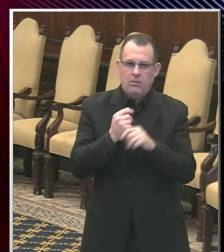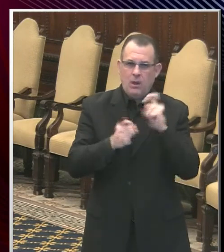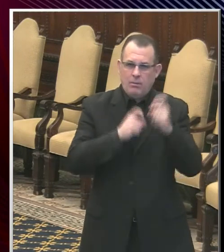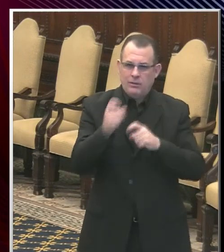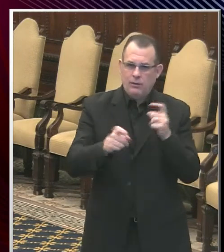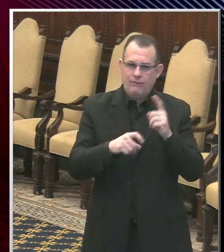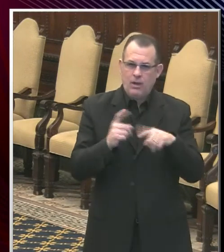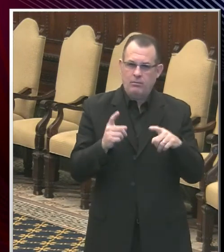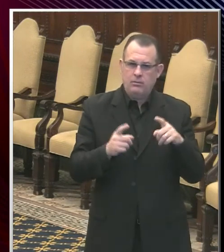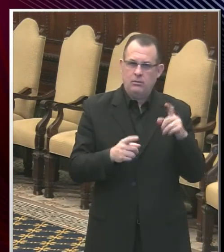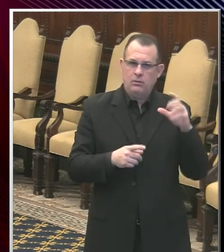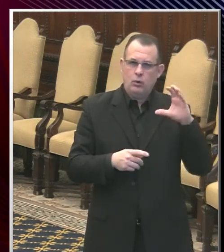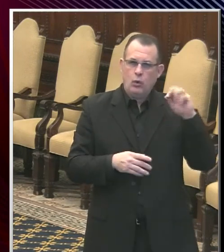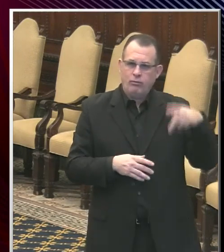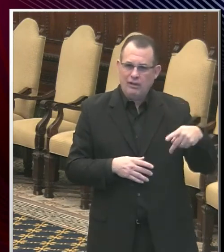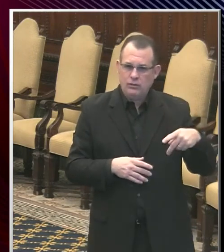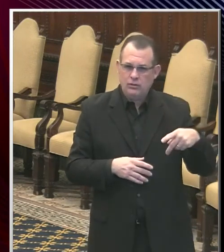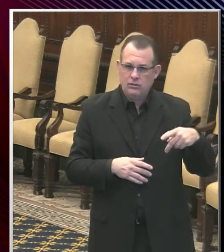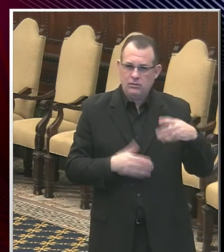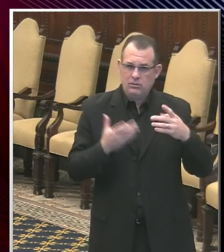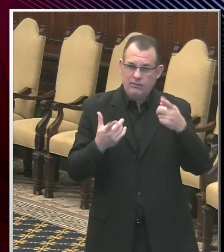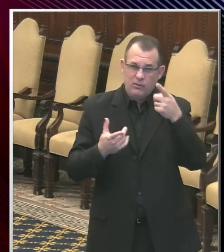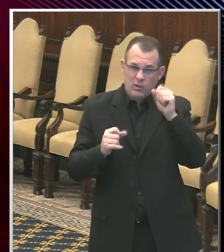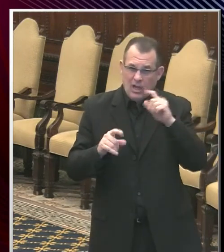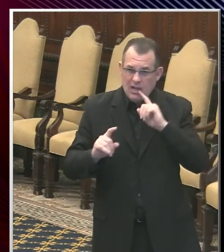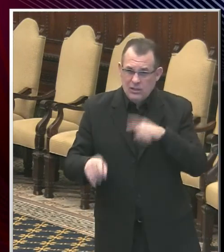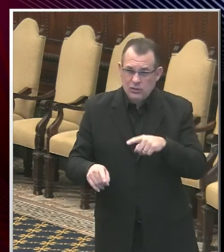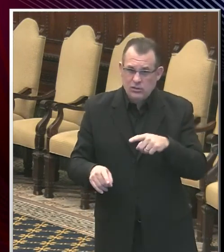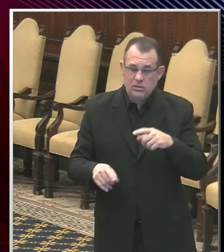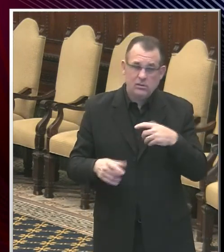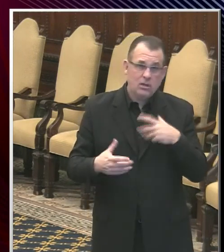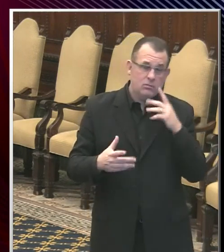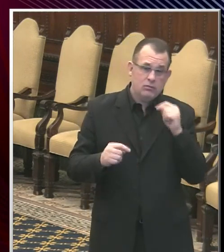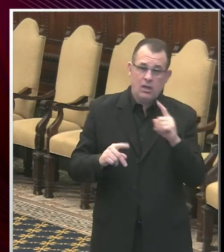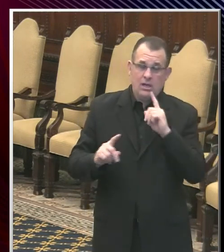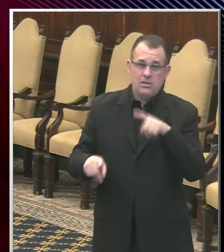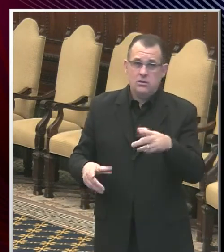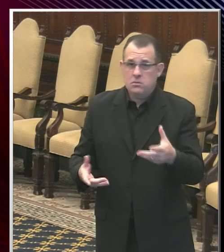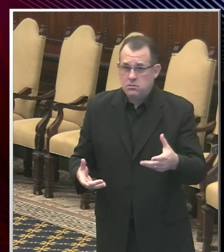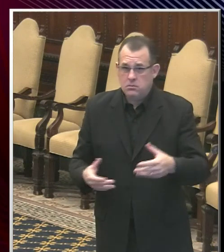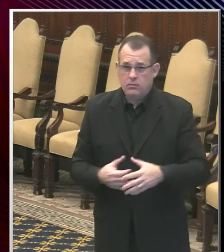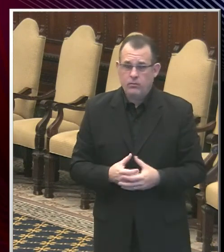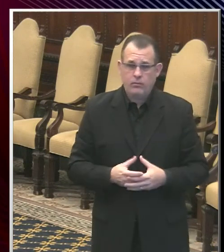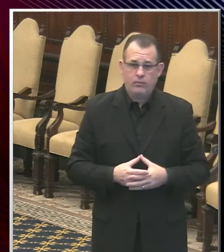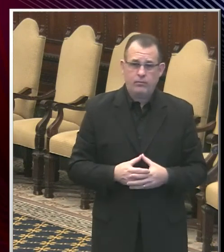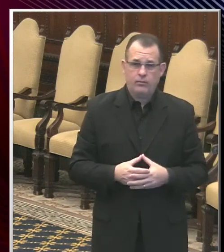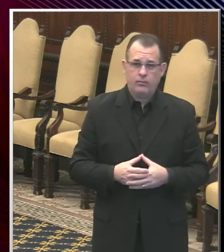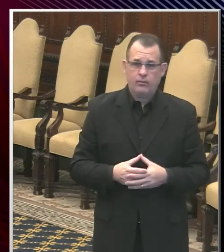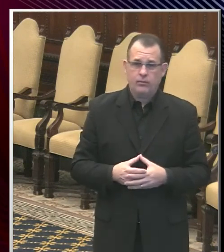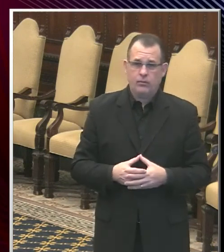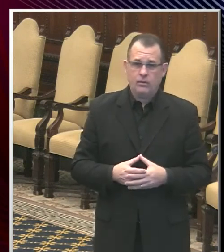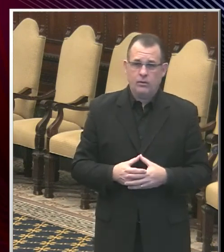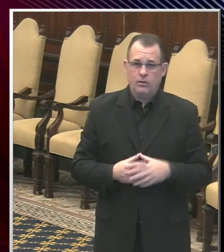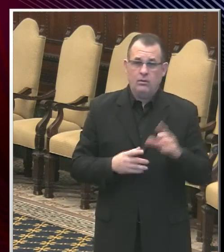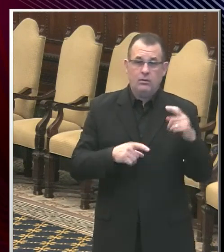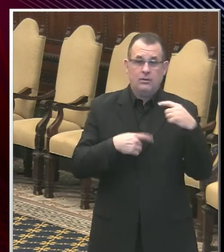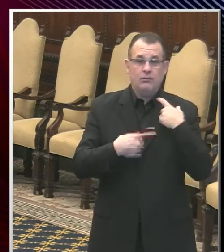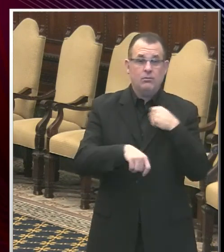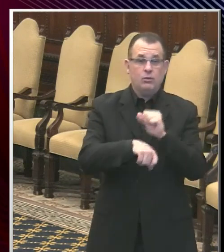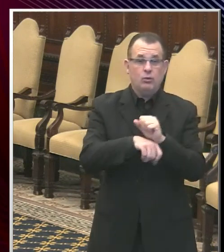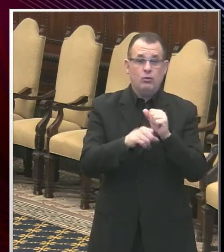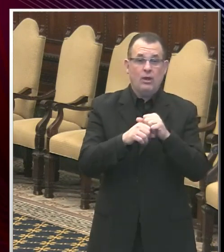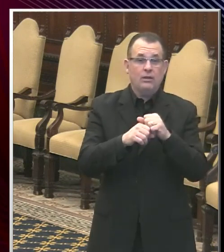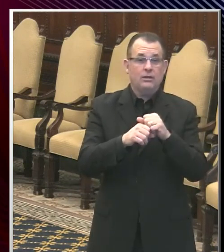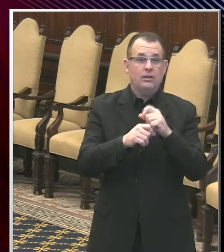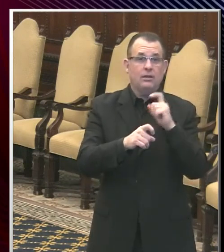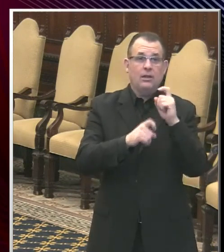corporations. Rob, I don't know if you want to take that. I can take a shot at it, but. Yeah, and there's been work with philanthropy, and there's